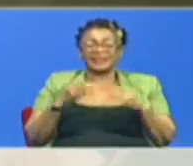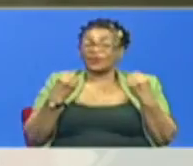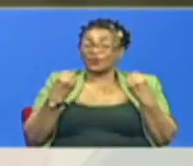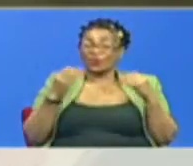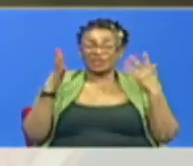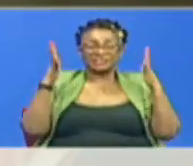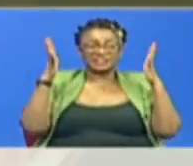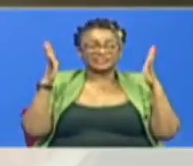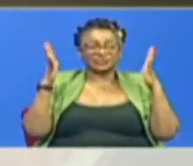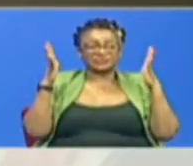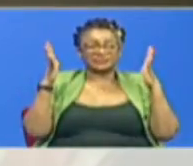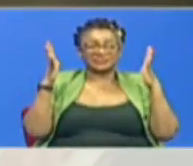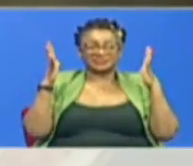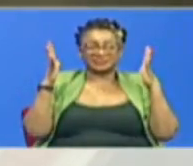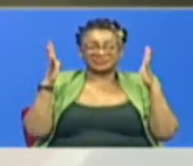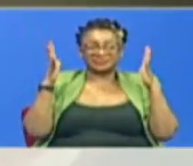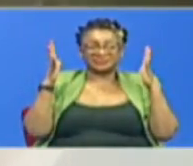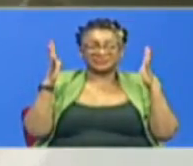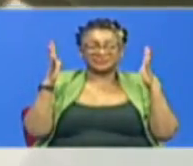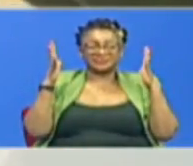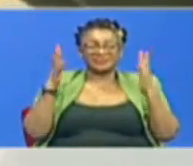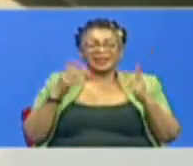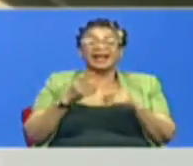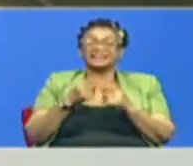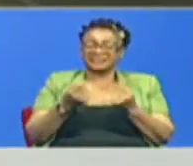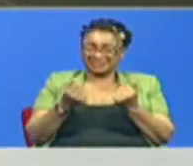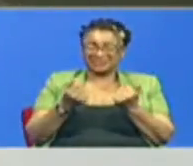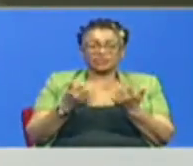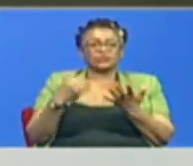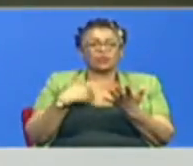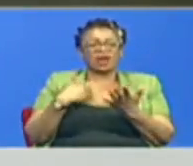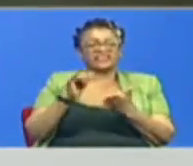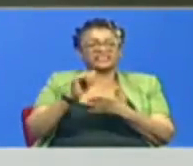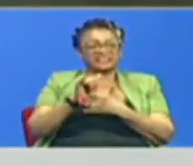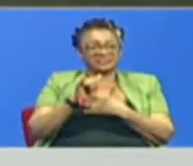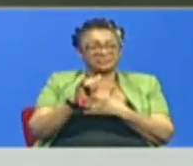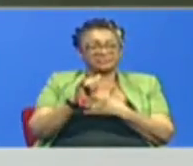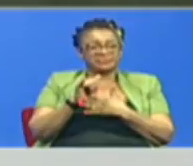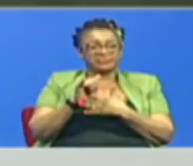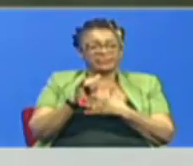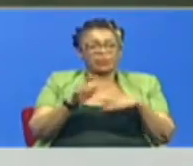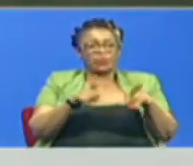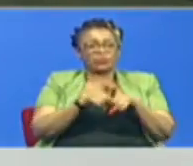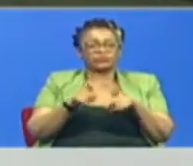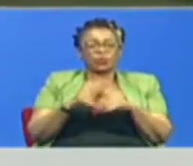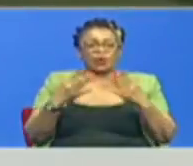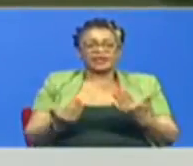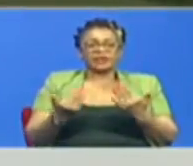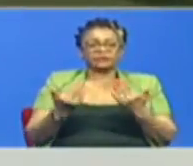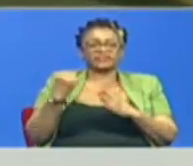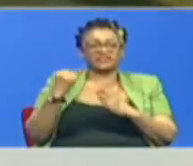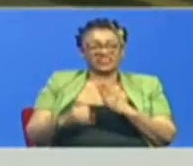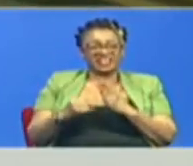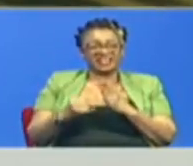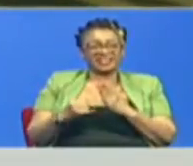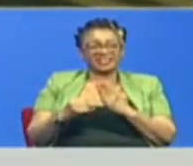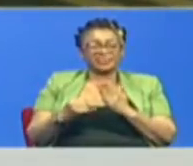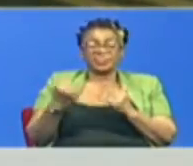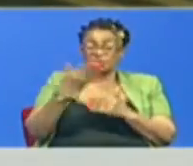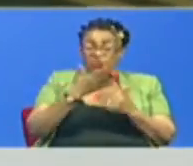Pretty sure you were all life at least a championship player. And now, finally, you are